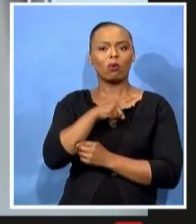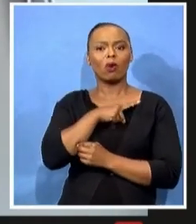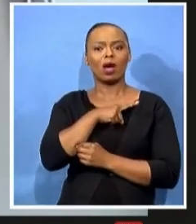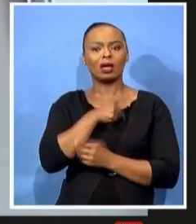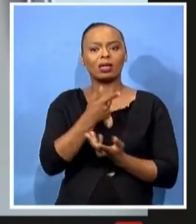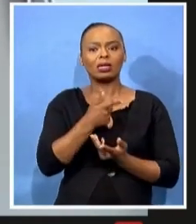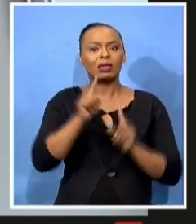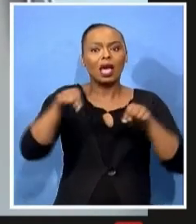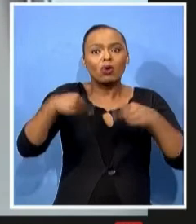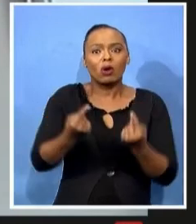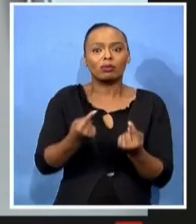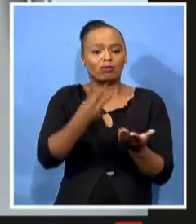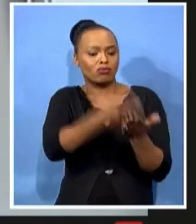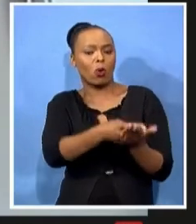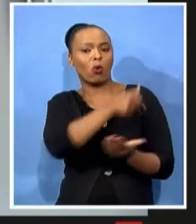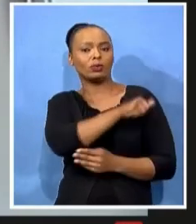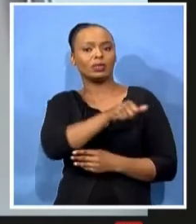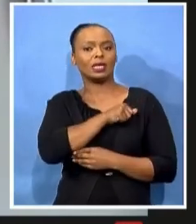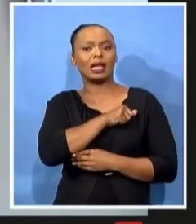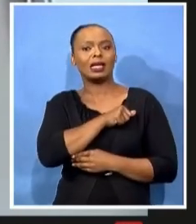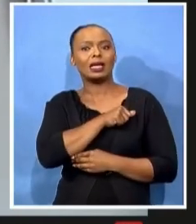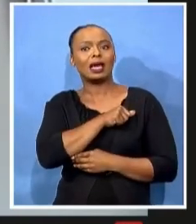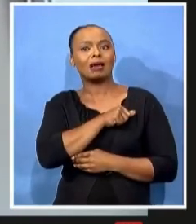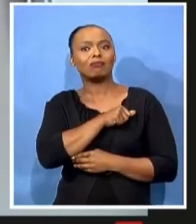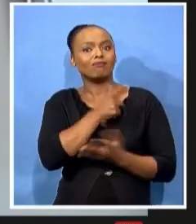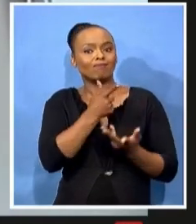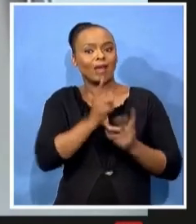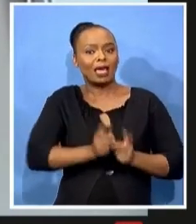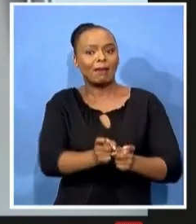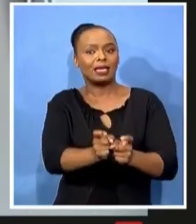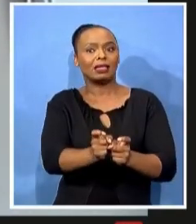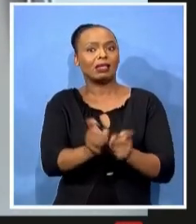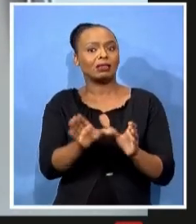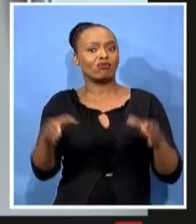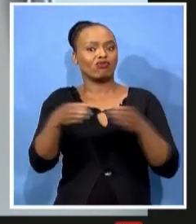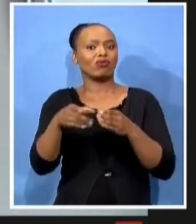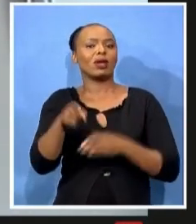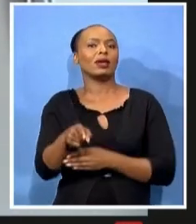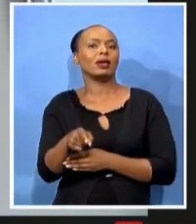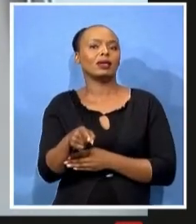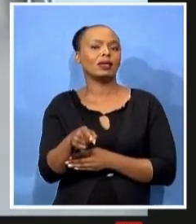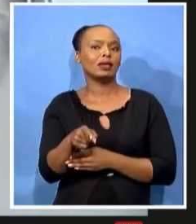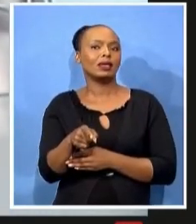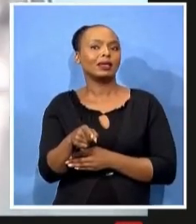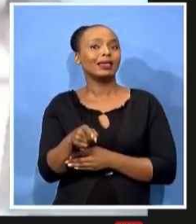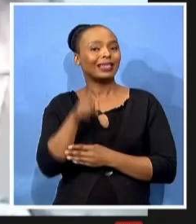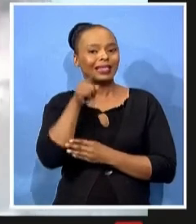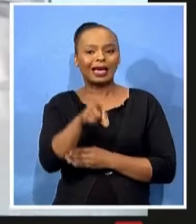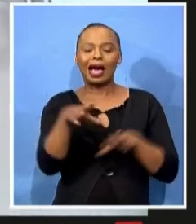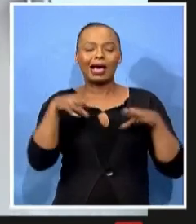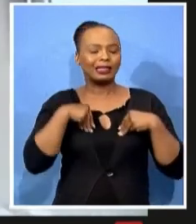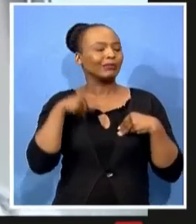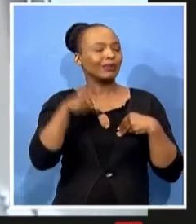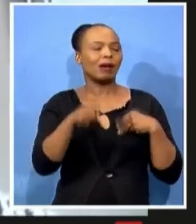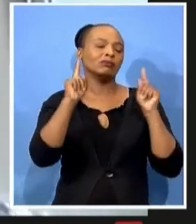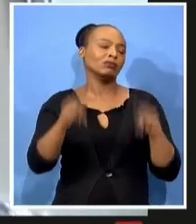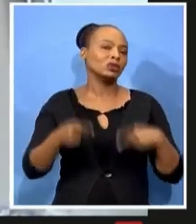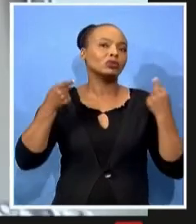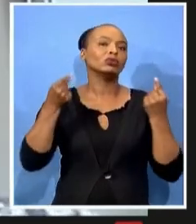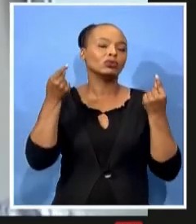emergency circumstances. That is just, it's unacceptable. It's unacceptable. These are issues that really